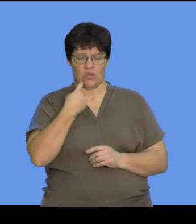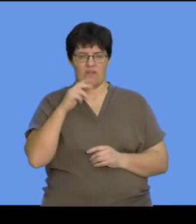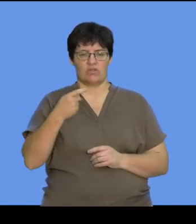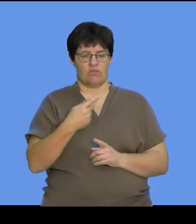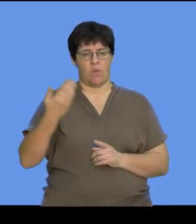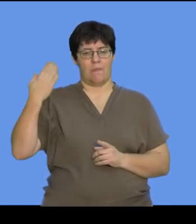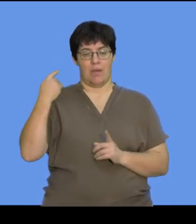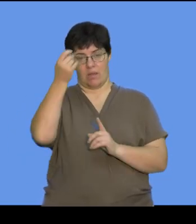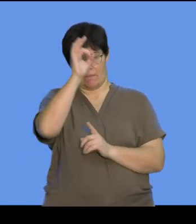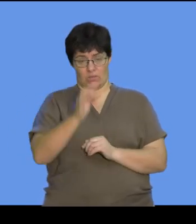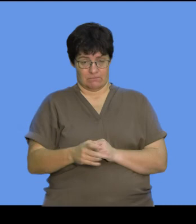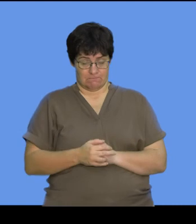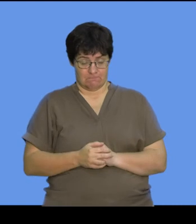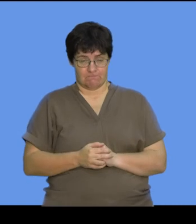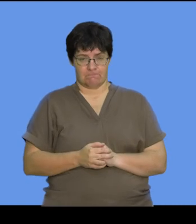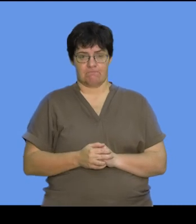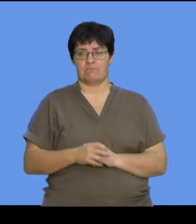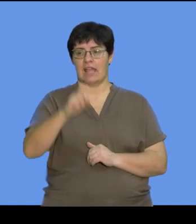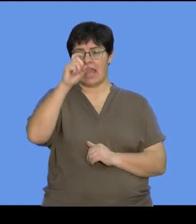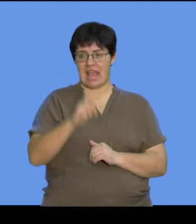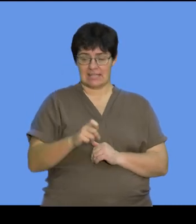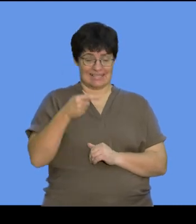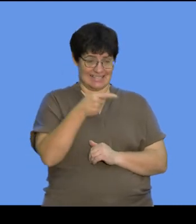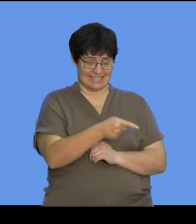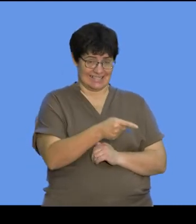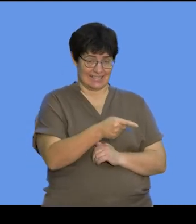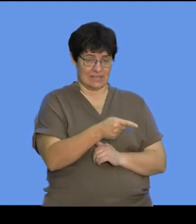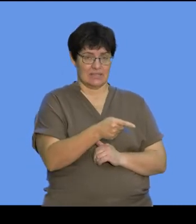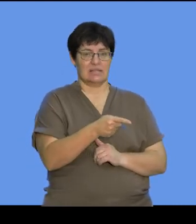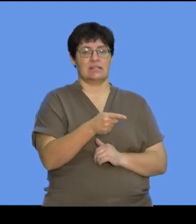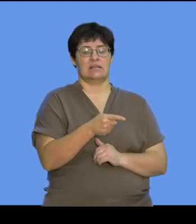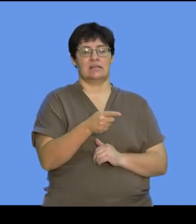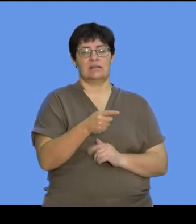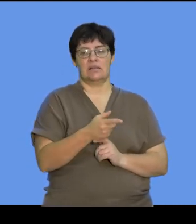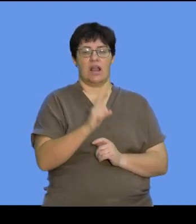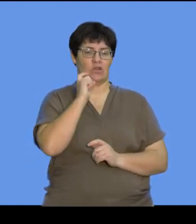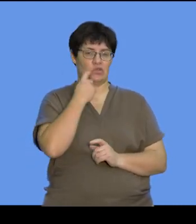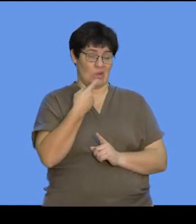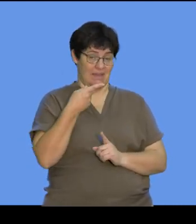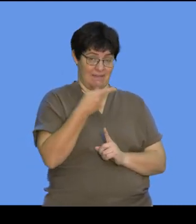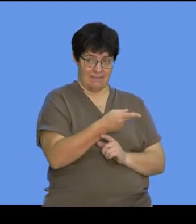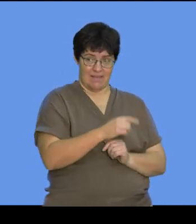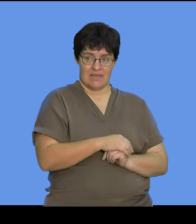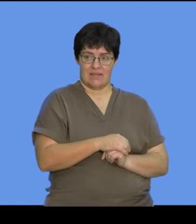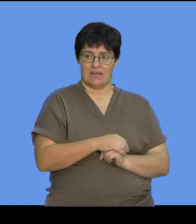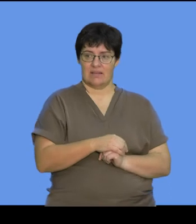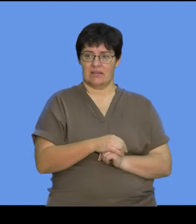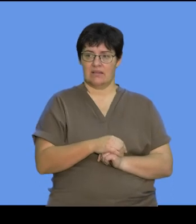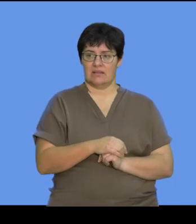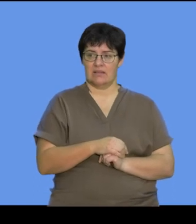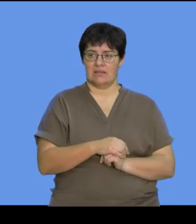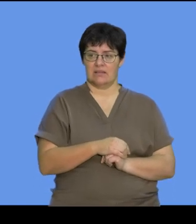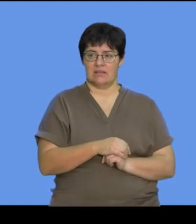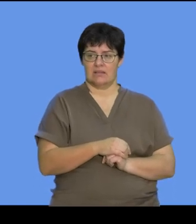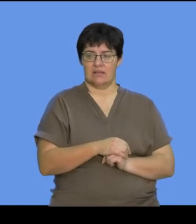a sugar phosphate backbone. Okay? X would be pointing to the deoxyribose sugar, and